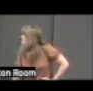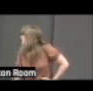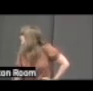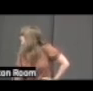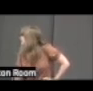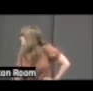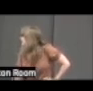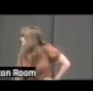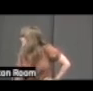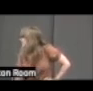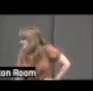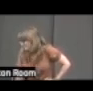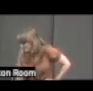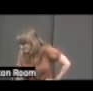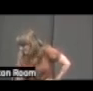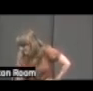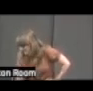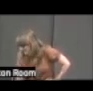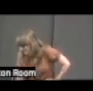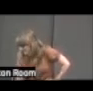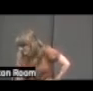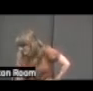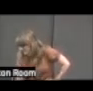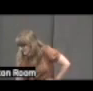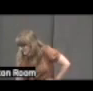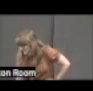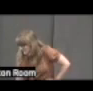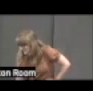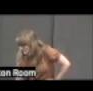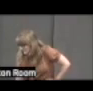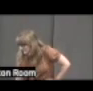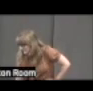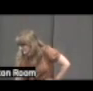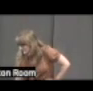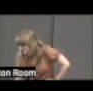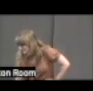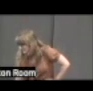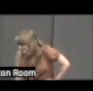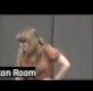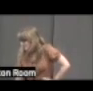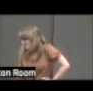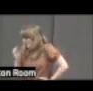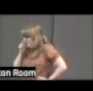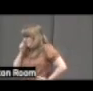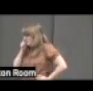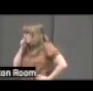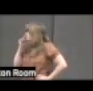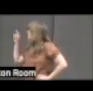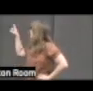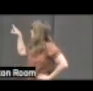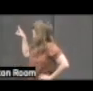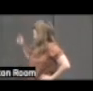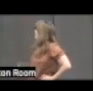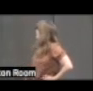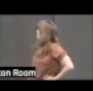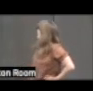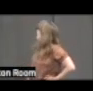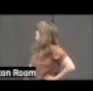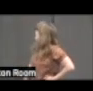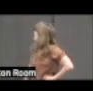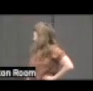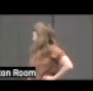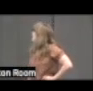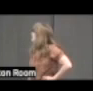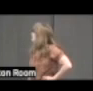it plays. Here, I may have to push the button. There we go. You'll see the numbers of